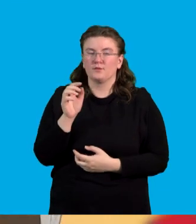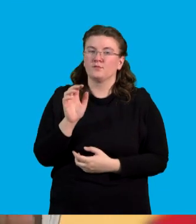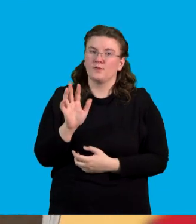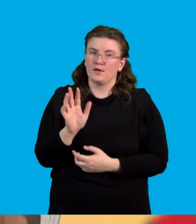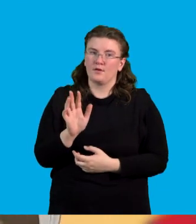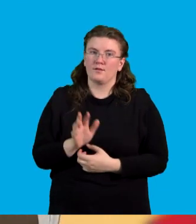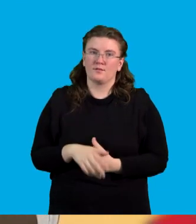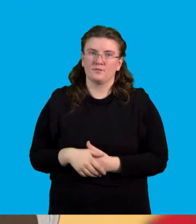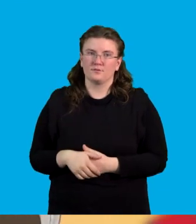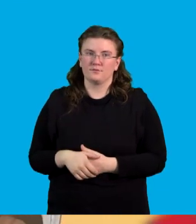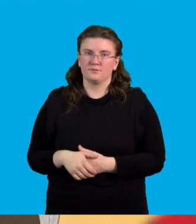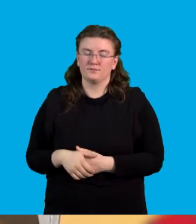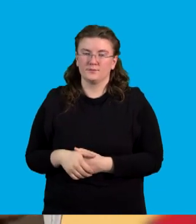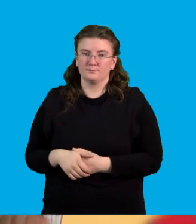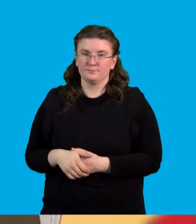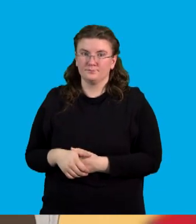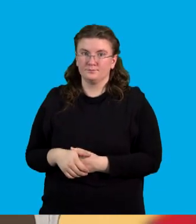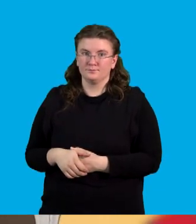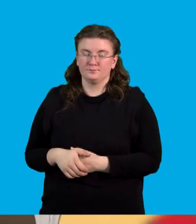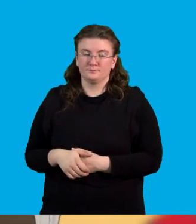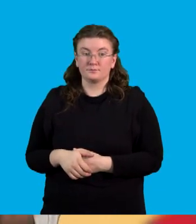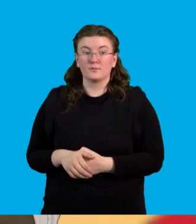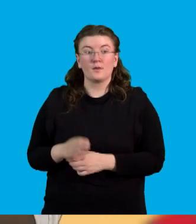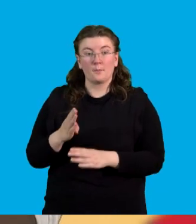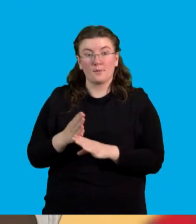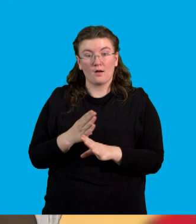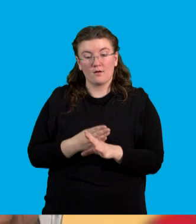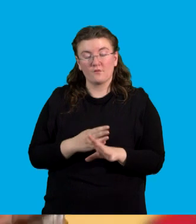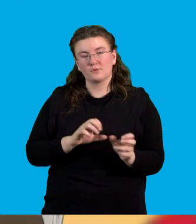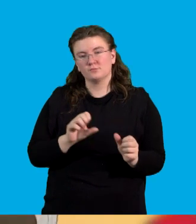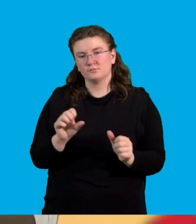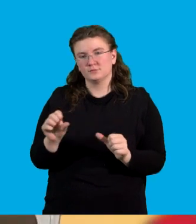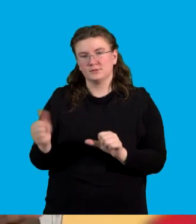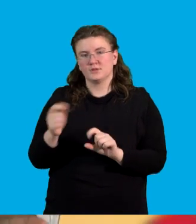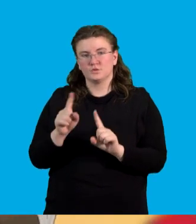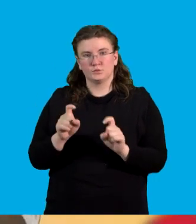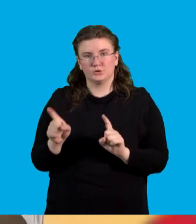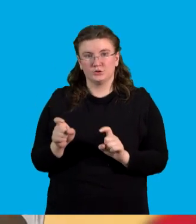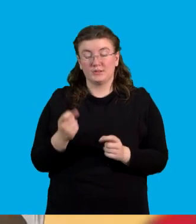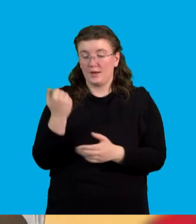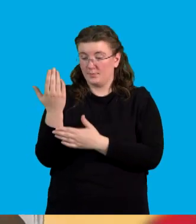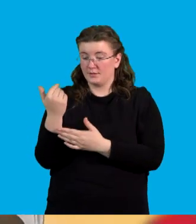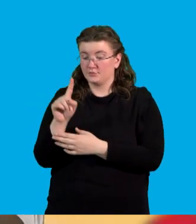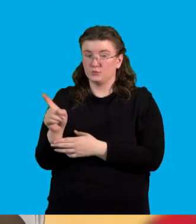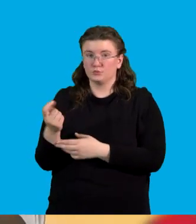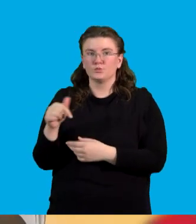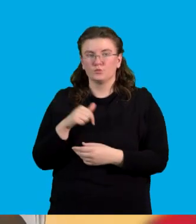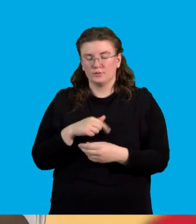equal to 1 rand and 50 cents. So now, before now jumping to the next set of questions,